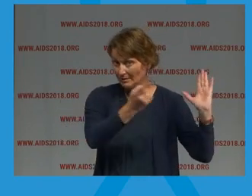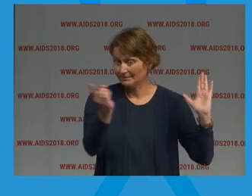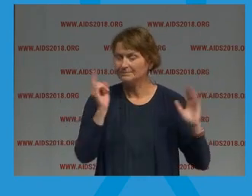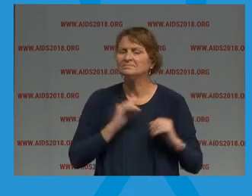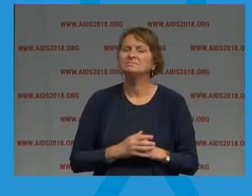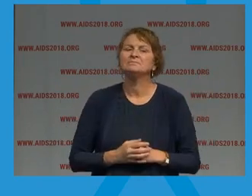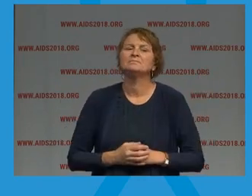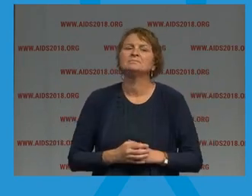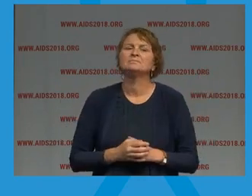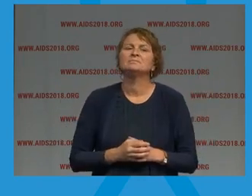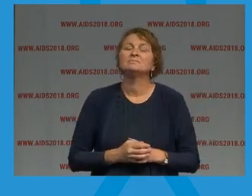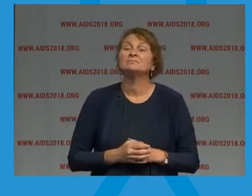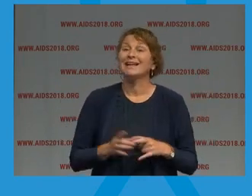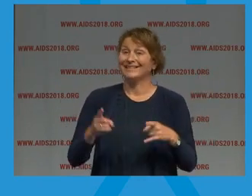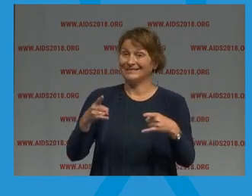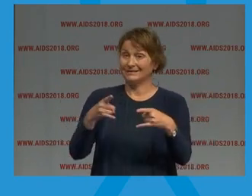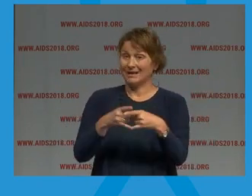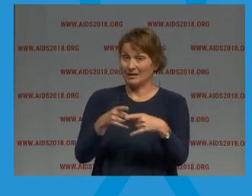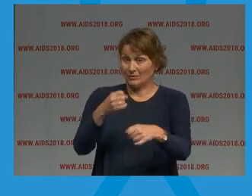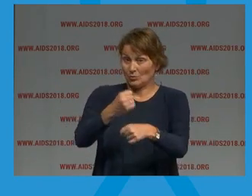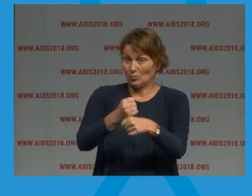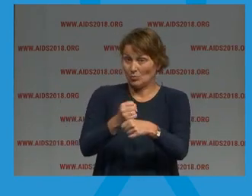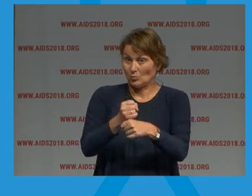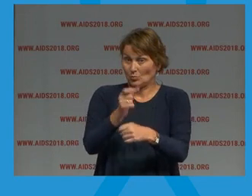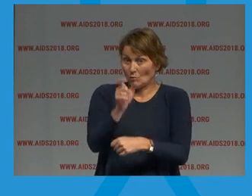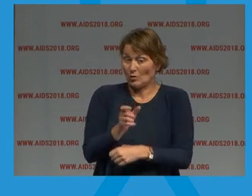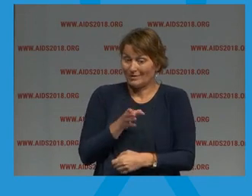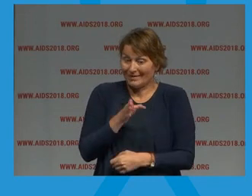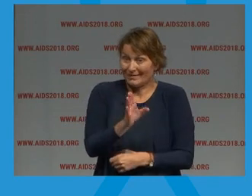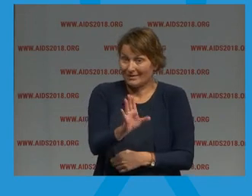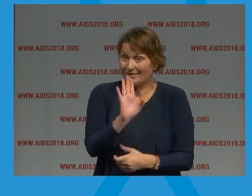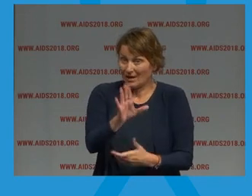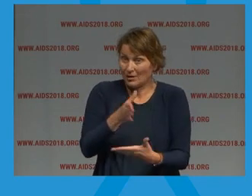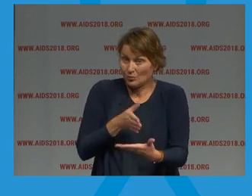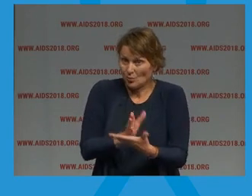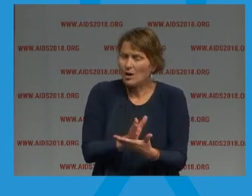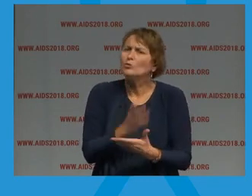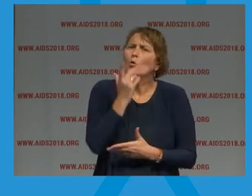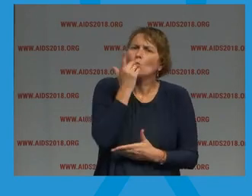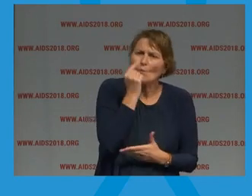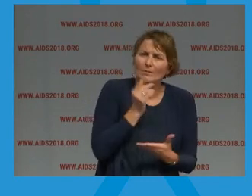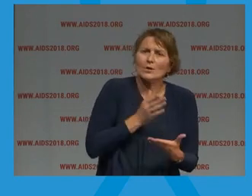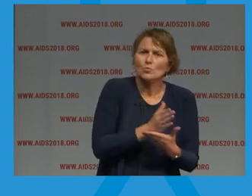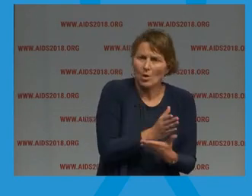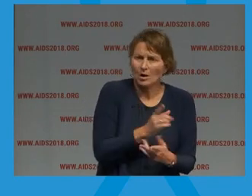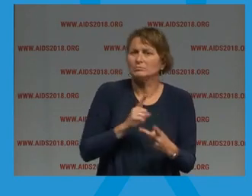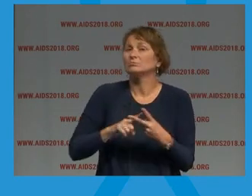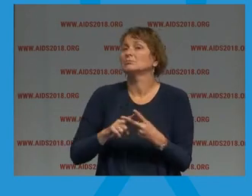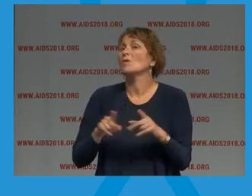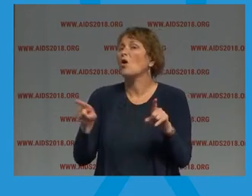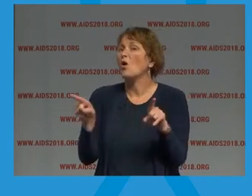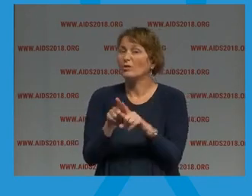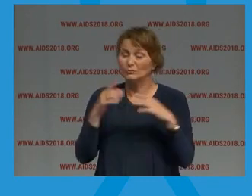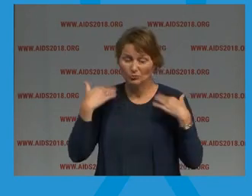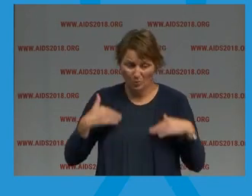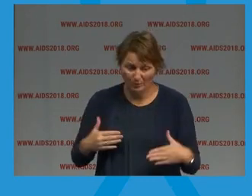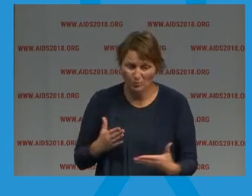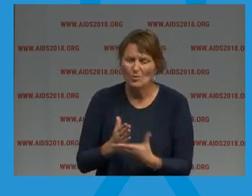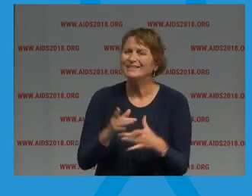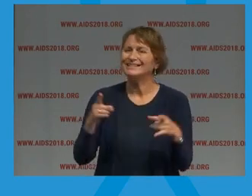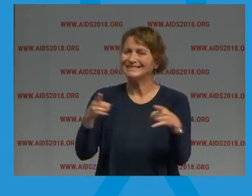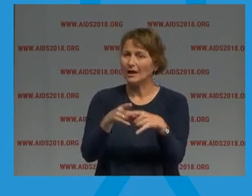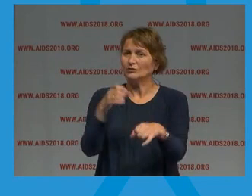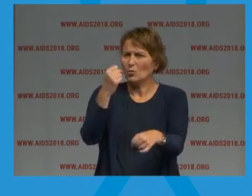that sex worker rights are women rights, sex worker rights are human rights, sex work is